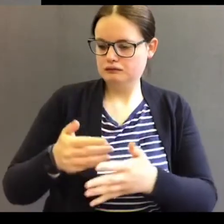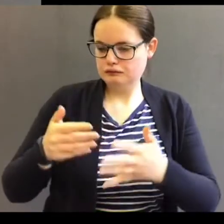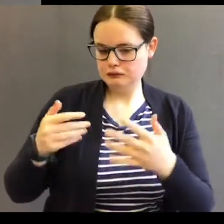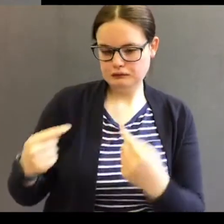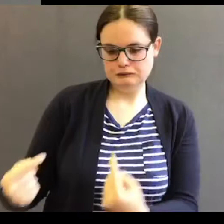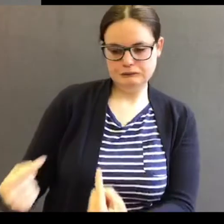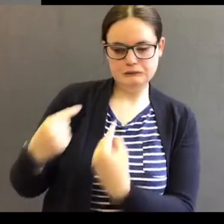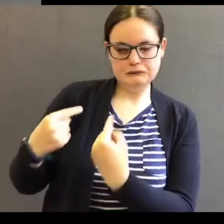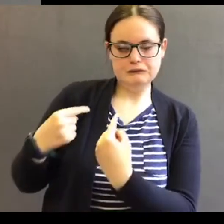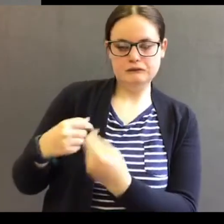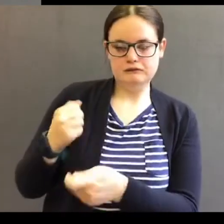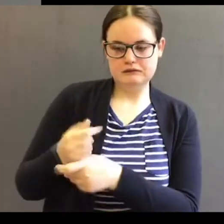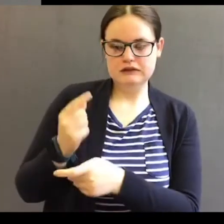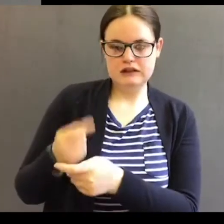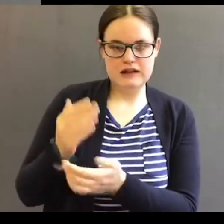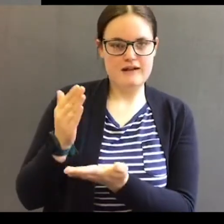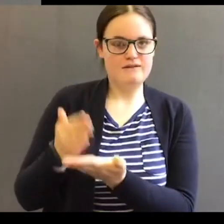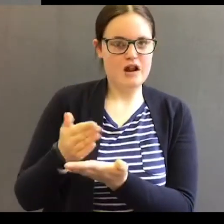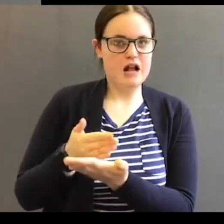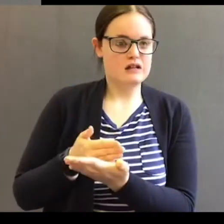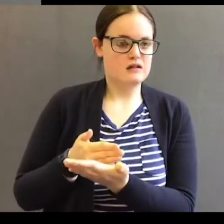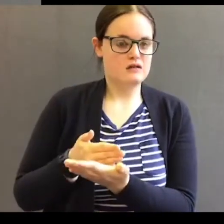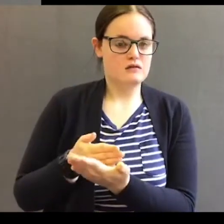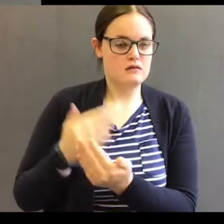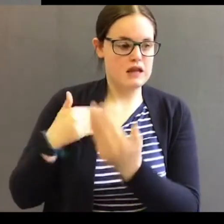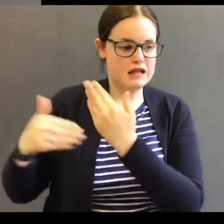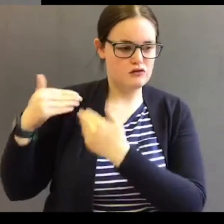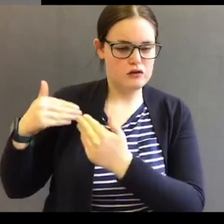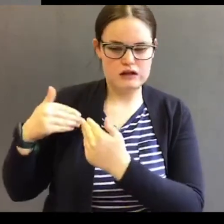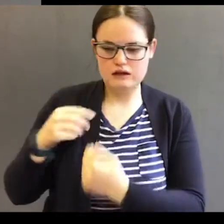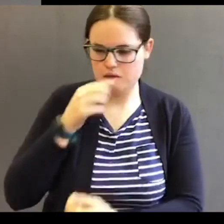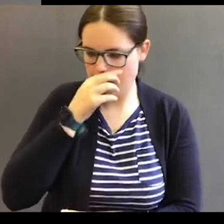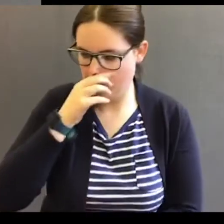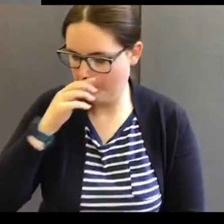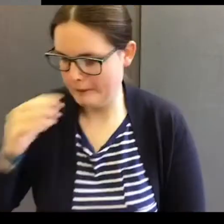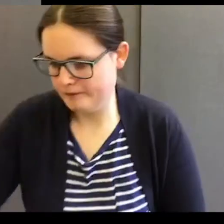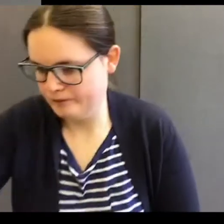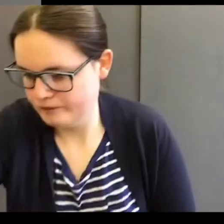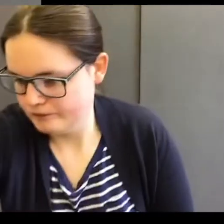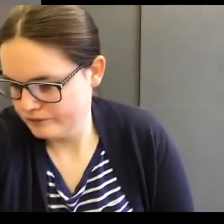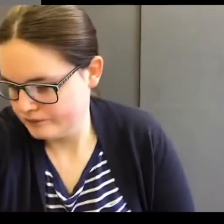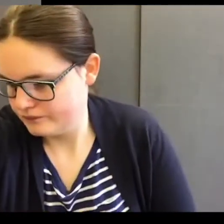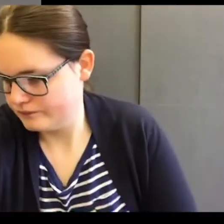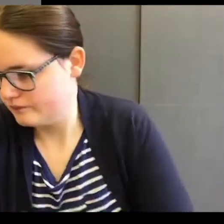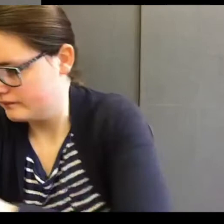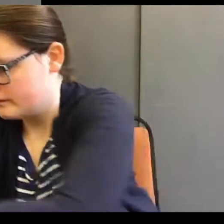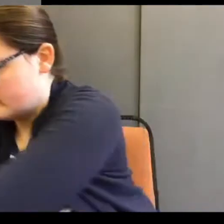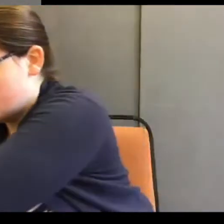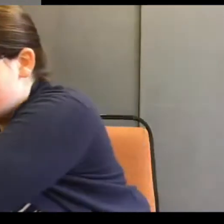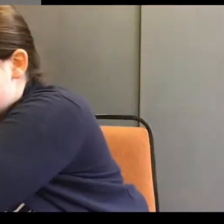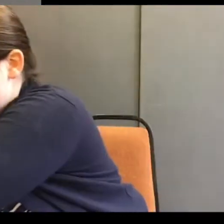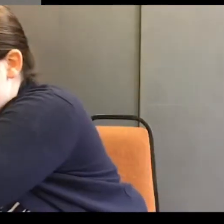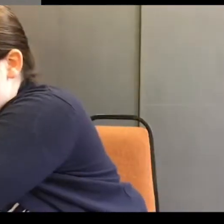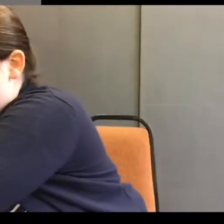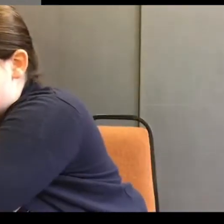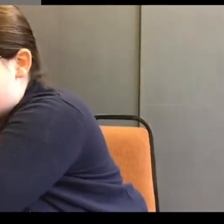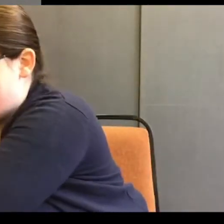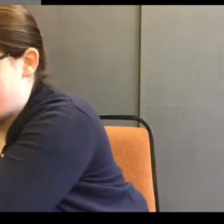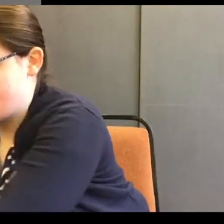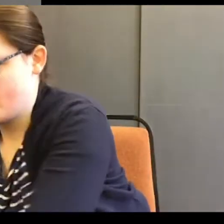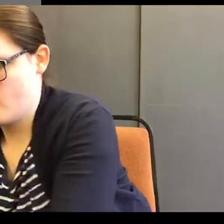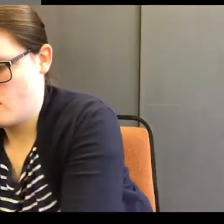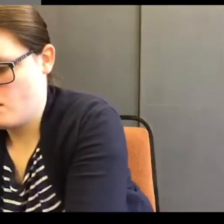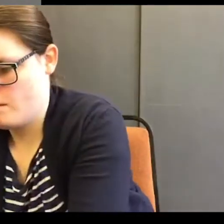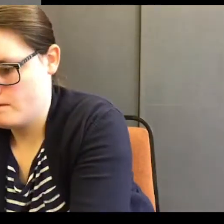great persecution. And he did. That's a fact of history. And we shall find out more about that. But the